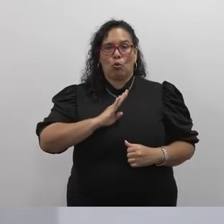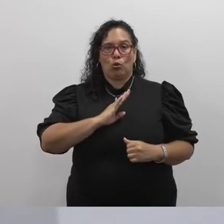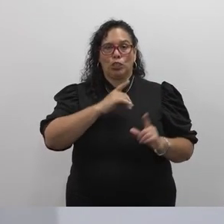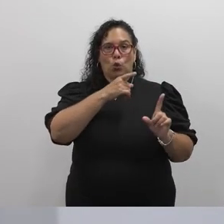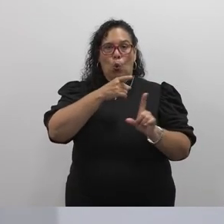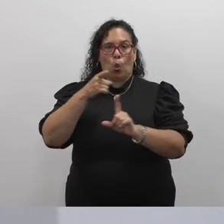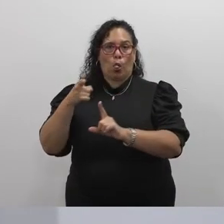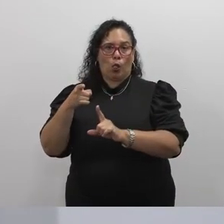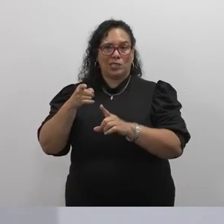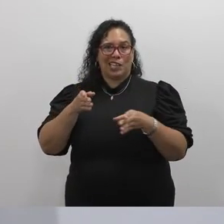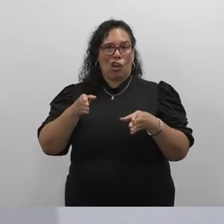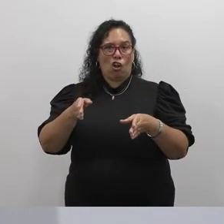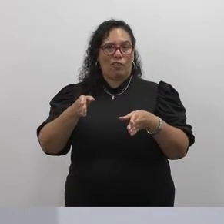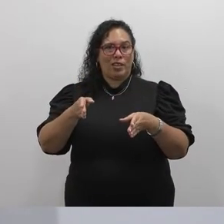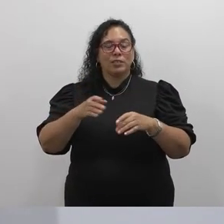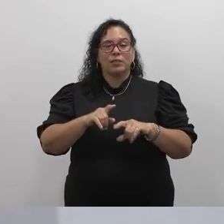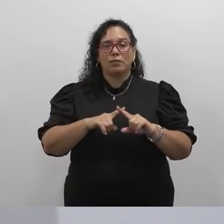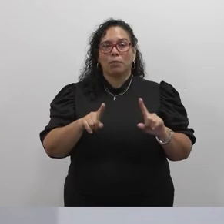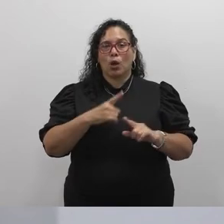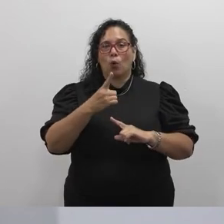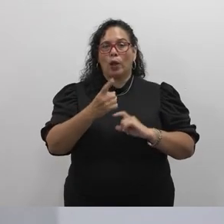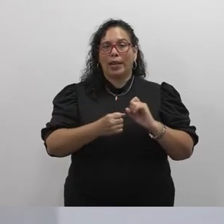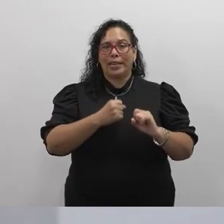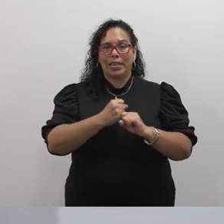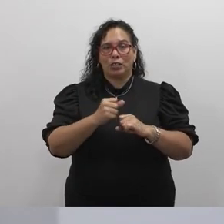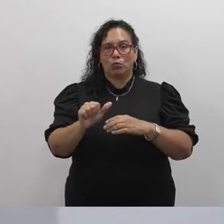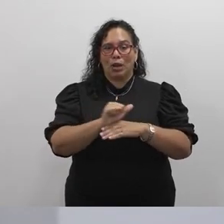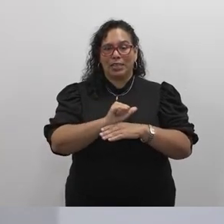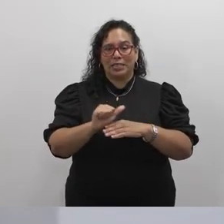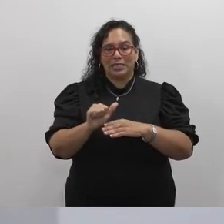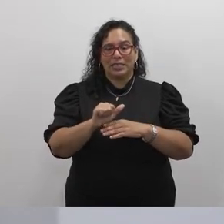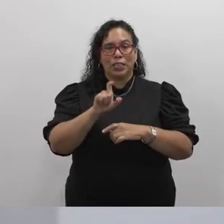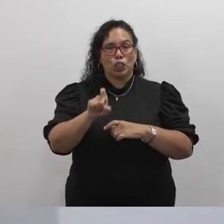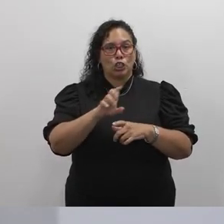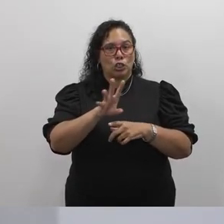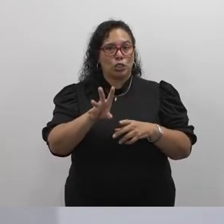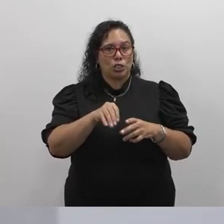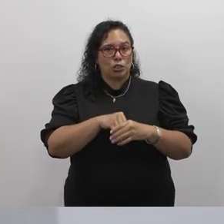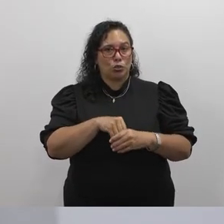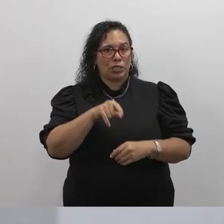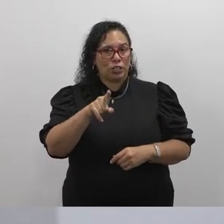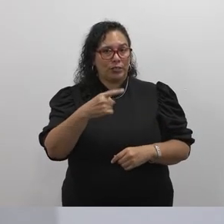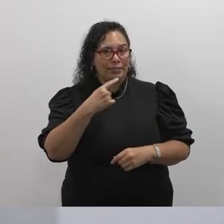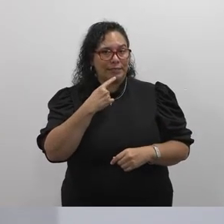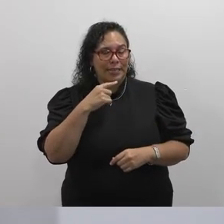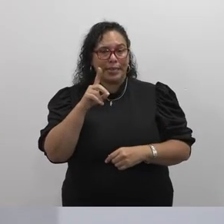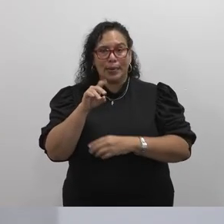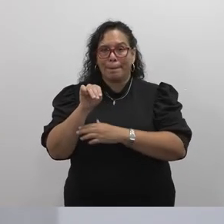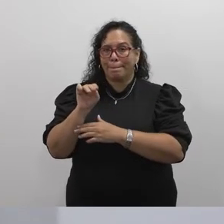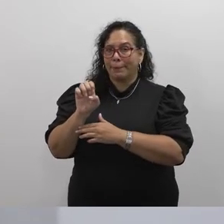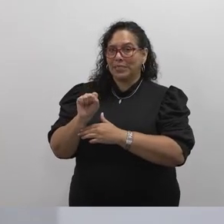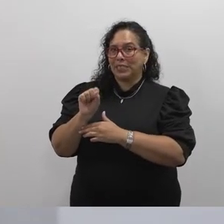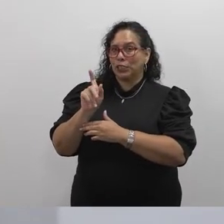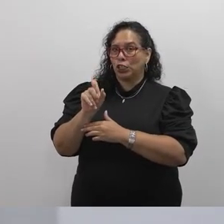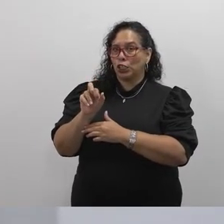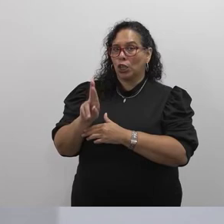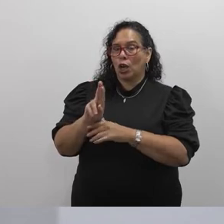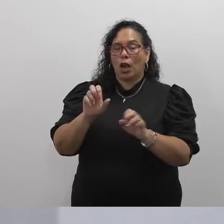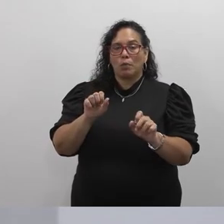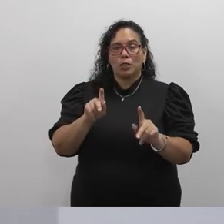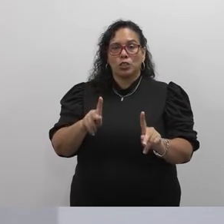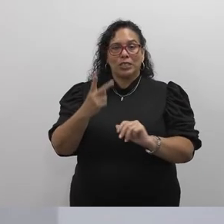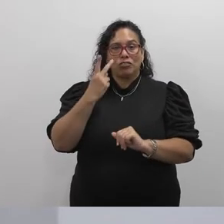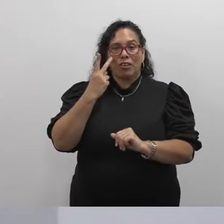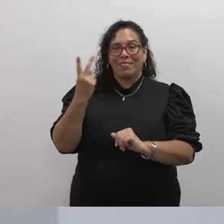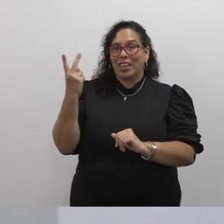and guardrails, but a year of practice, and that practice should include, as you've stated, Ms. Kerr, opportunities for